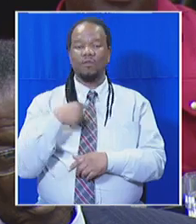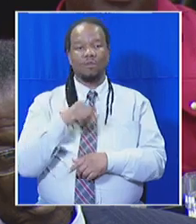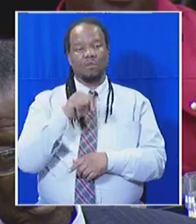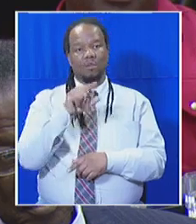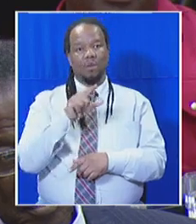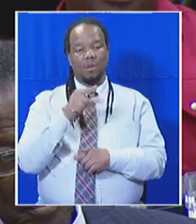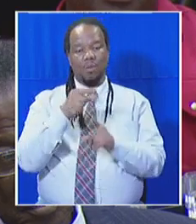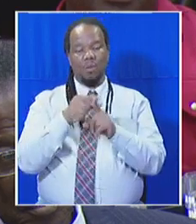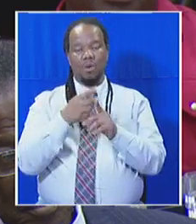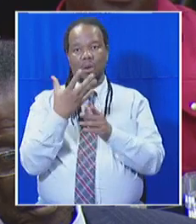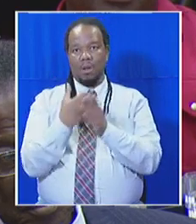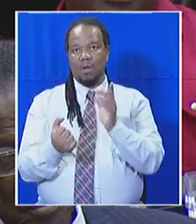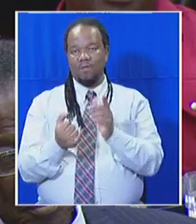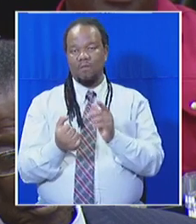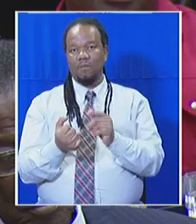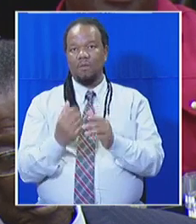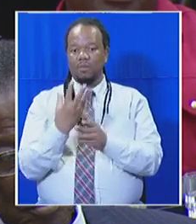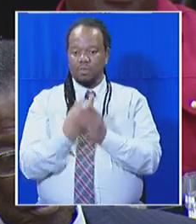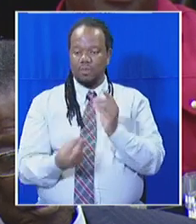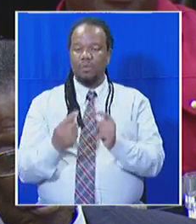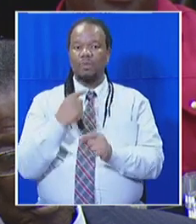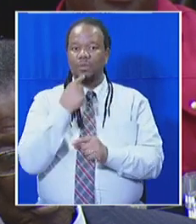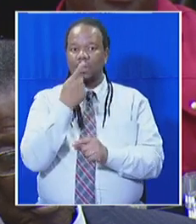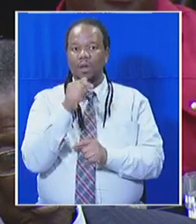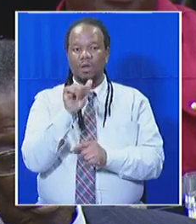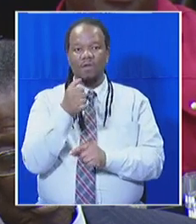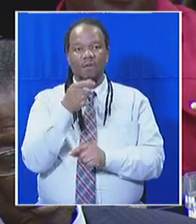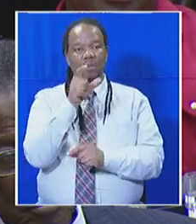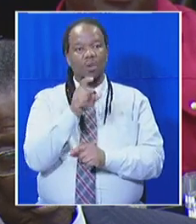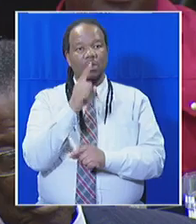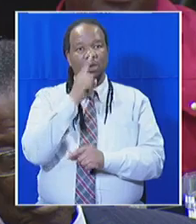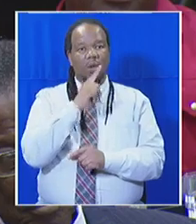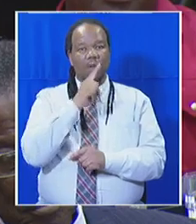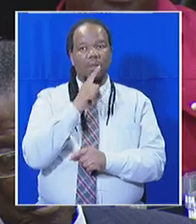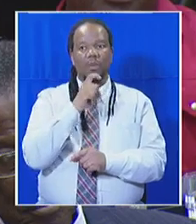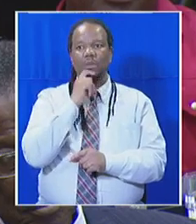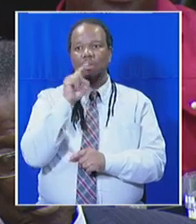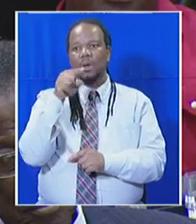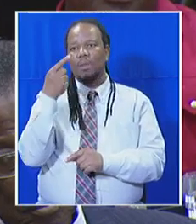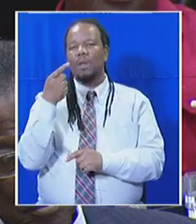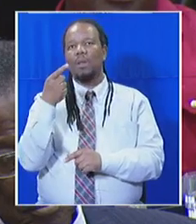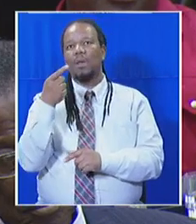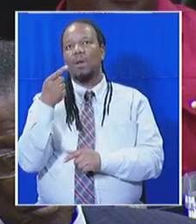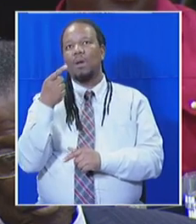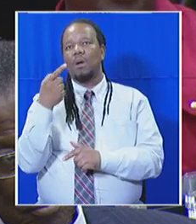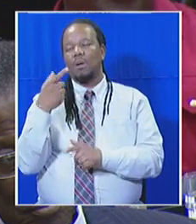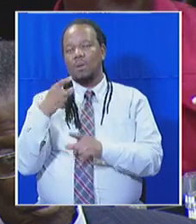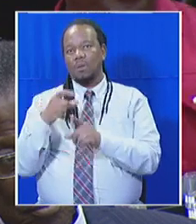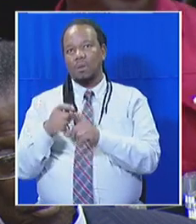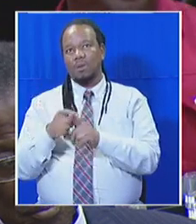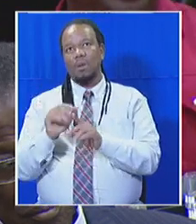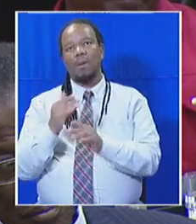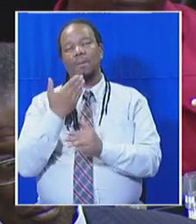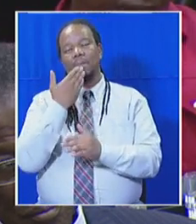must choose different words to say that people are lying, well, like they normally do. So may you please